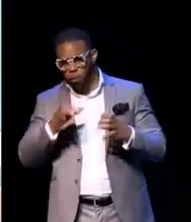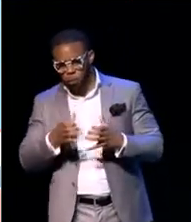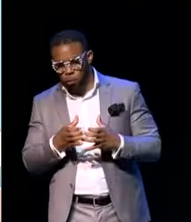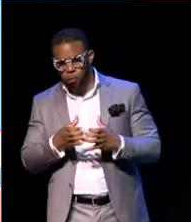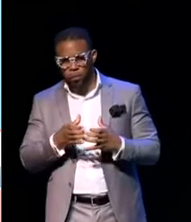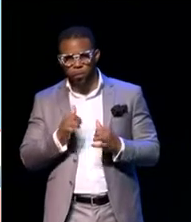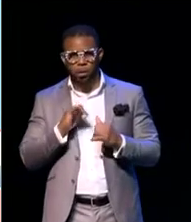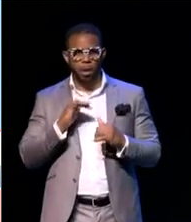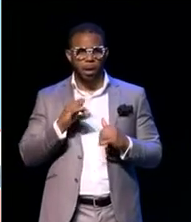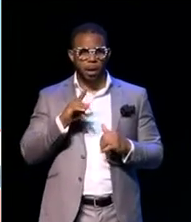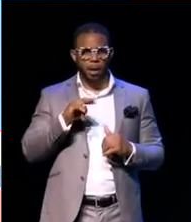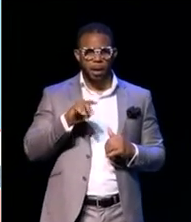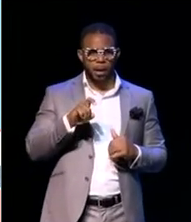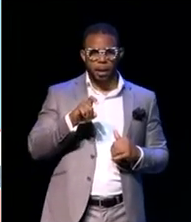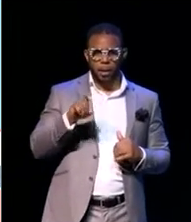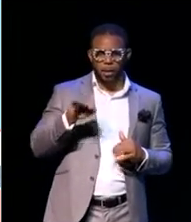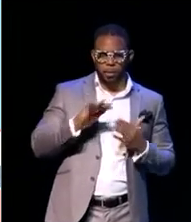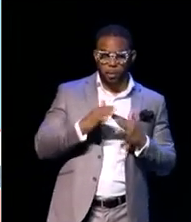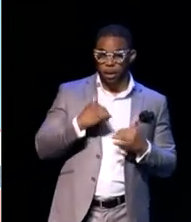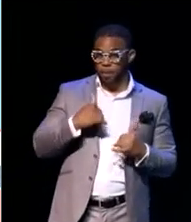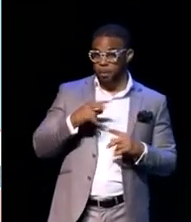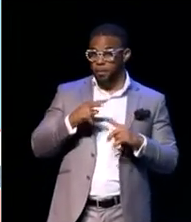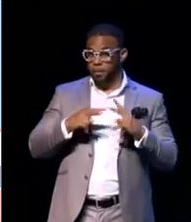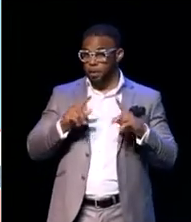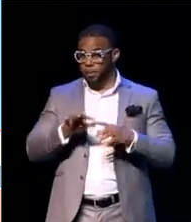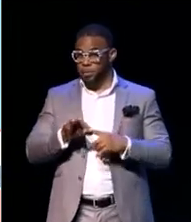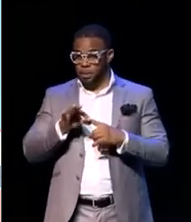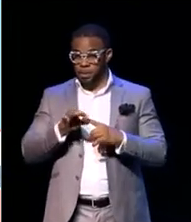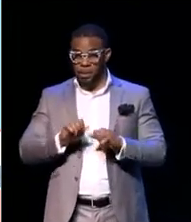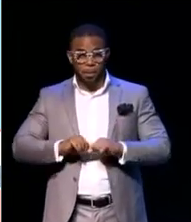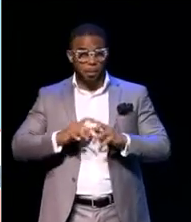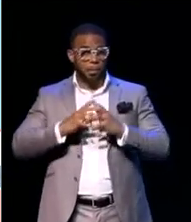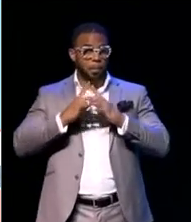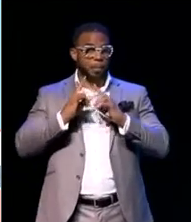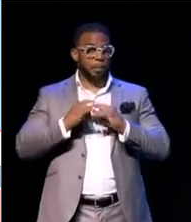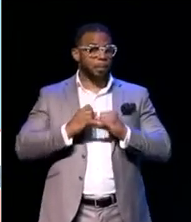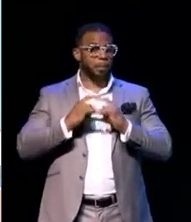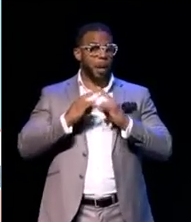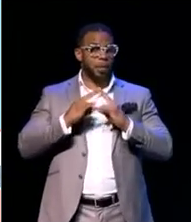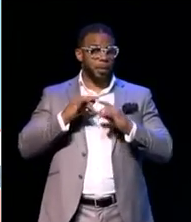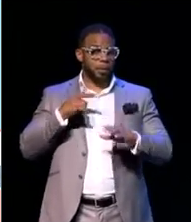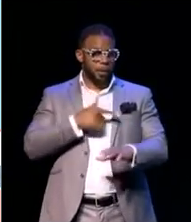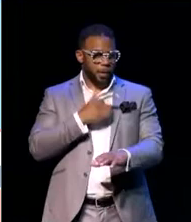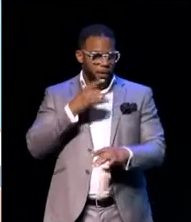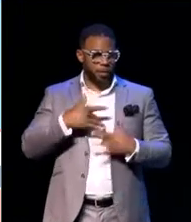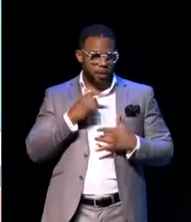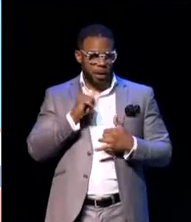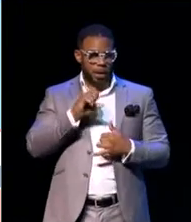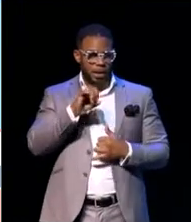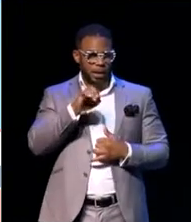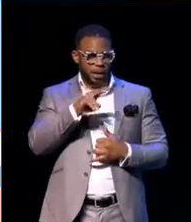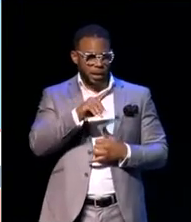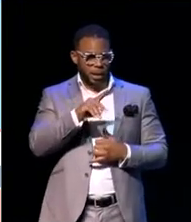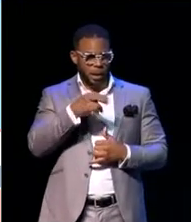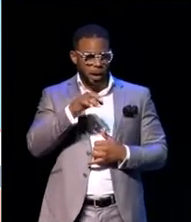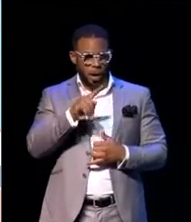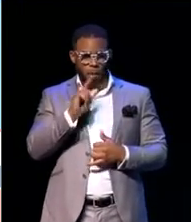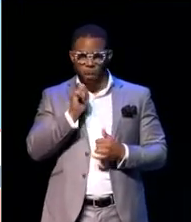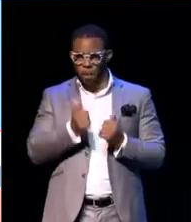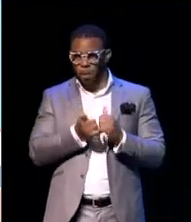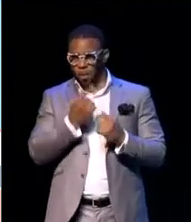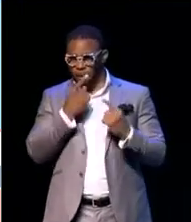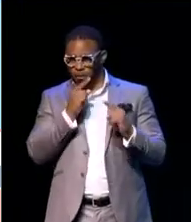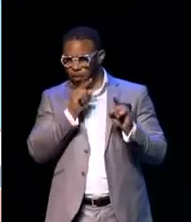groups with our Latinx community. We've had very special pop-up vaccine events for them. One of them is Sacred Heart has probably been the